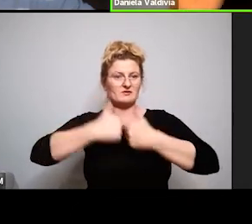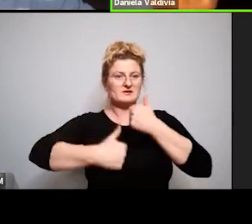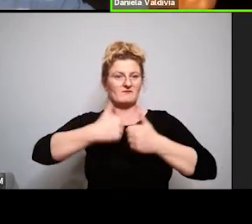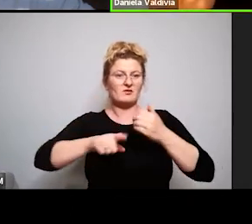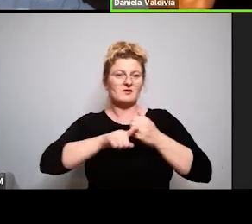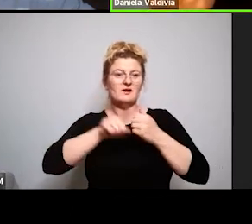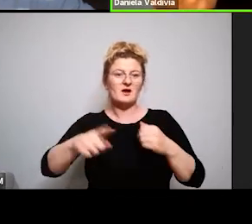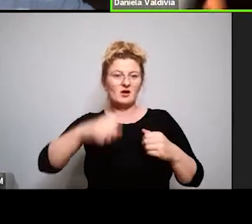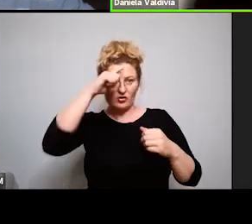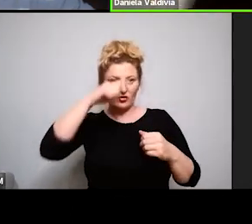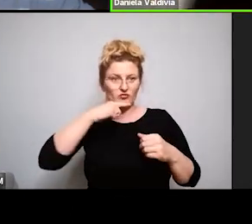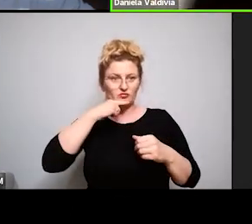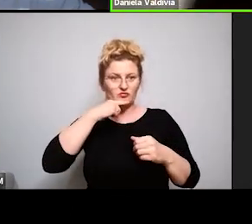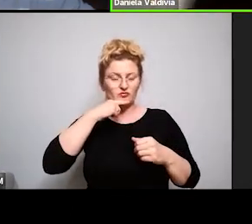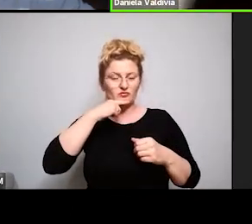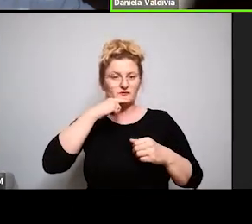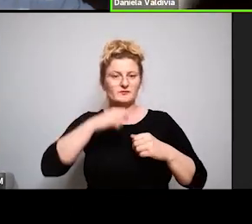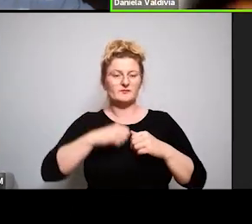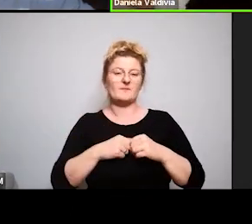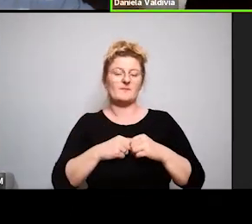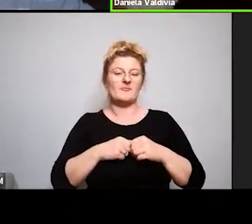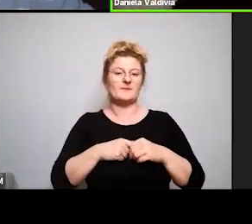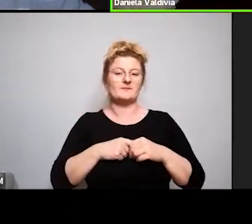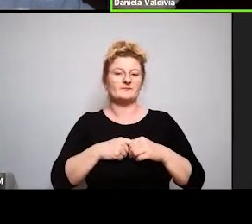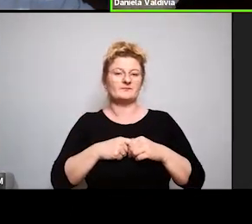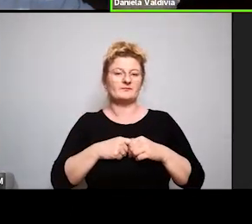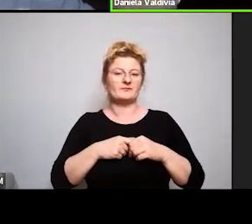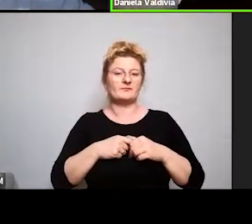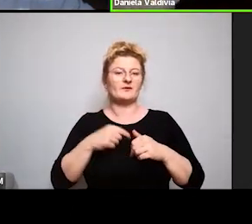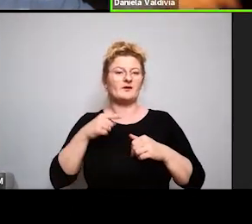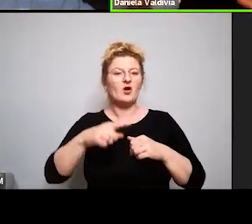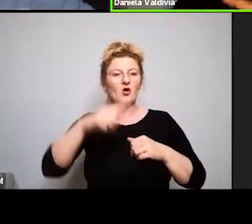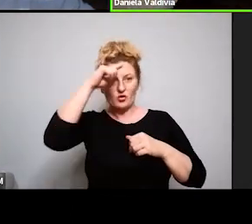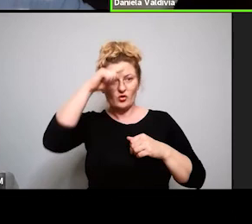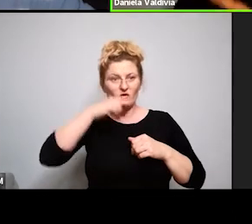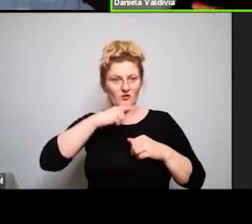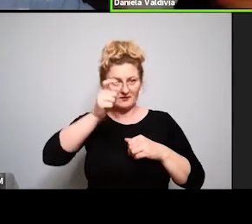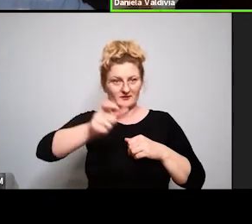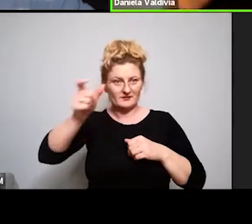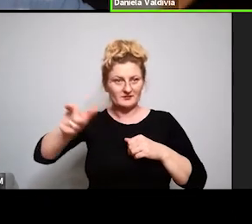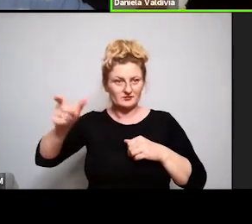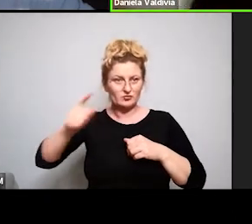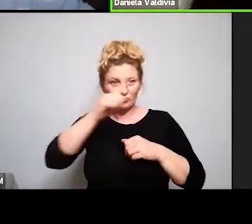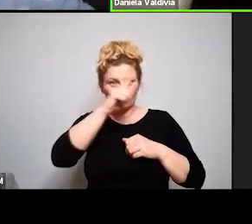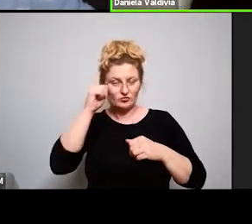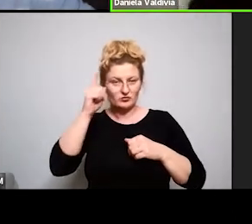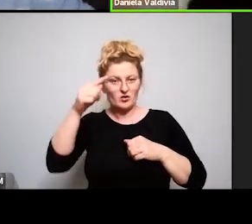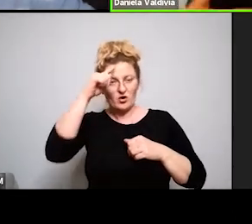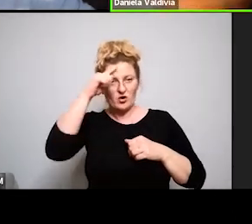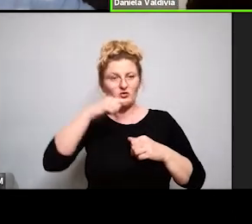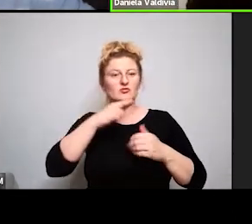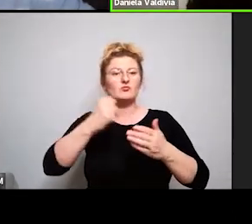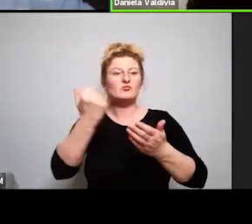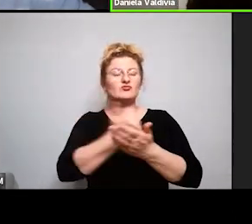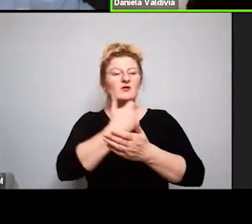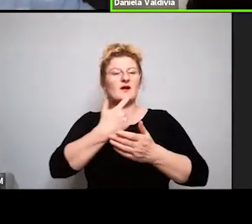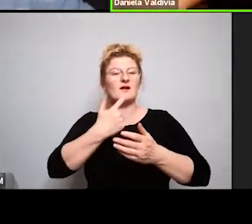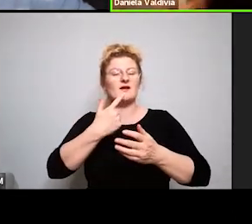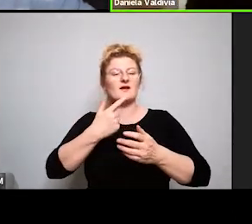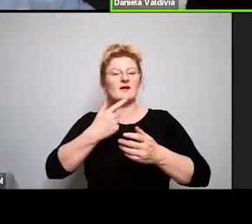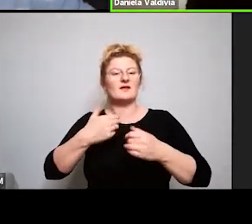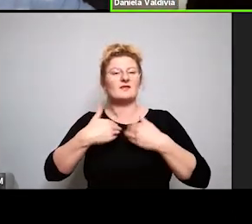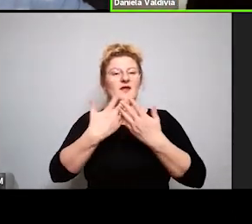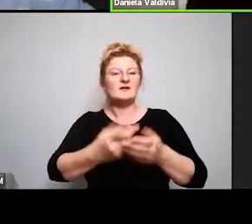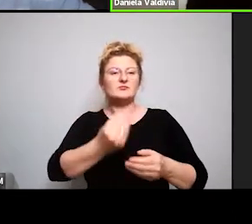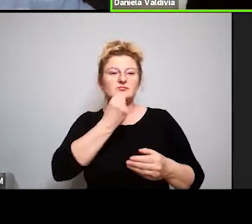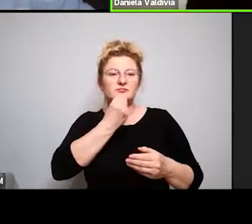their hairs to go to school. They had to feed the baby and they had to do this and that, you know, it was just a contest with prizes. It was